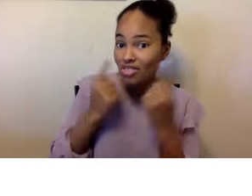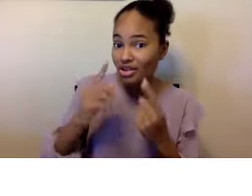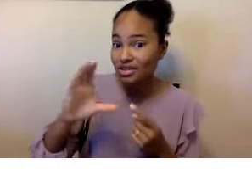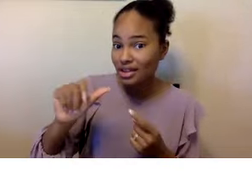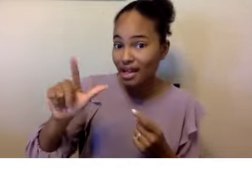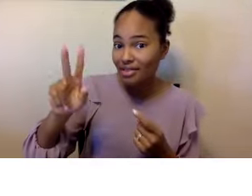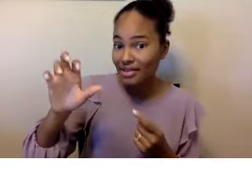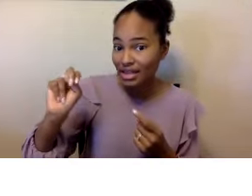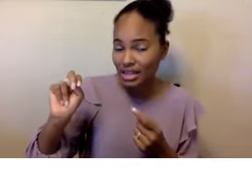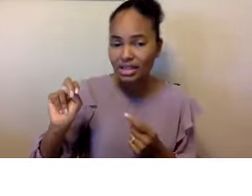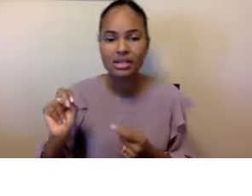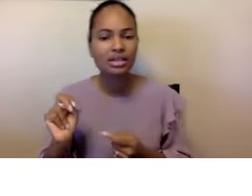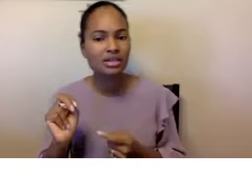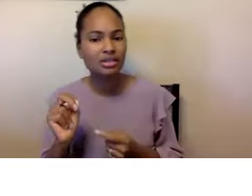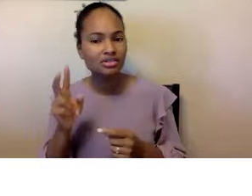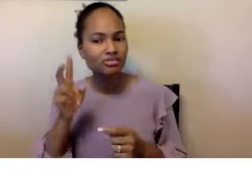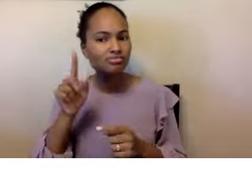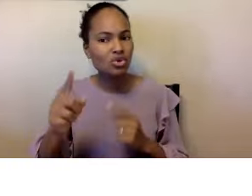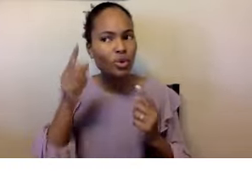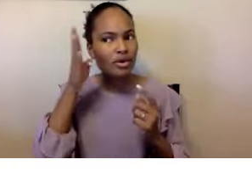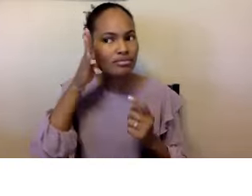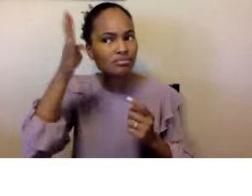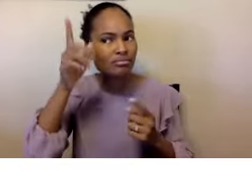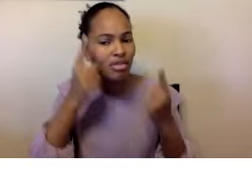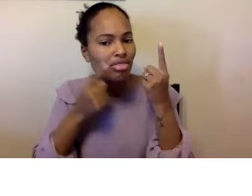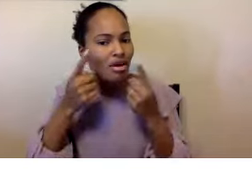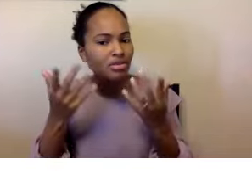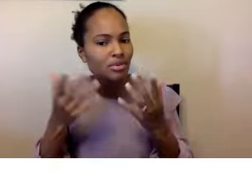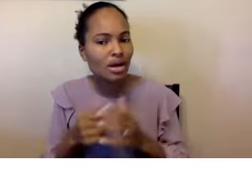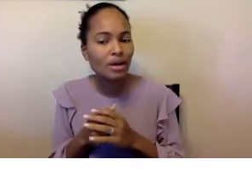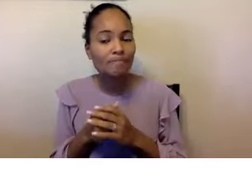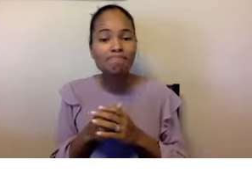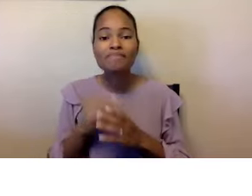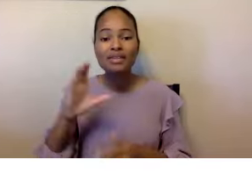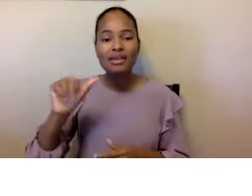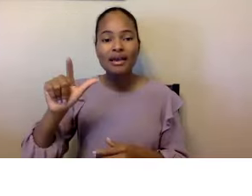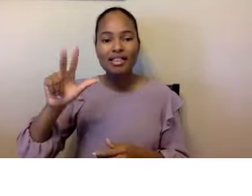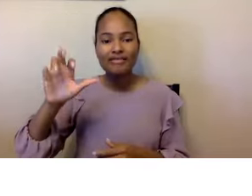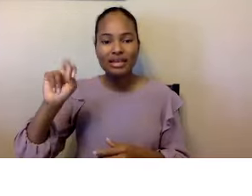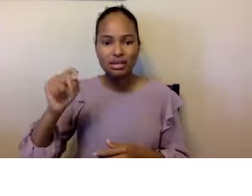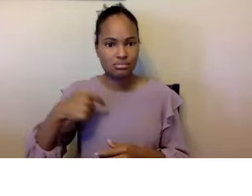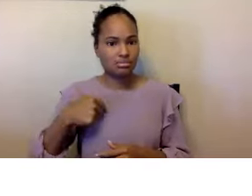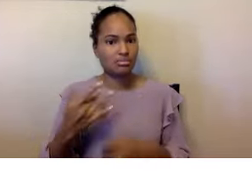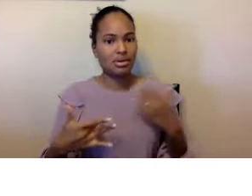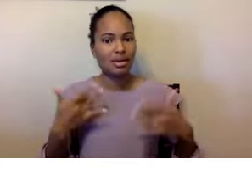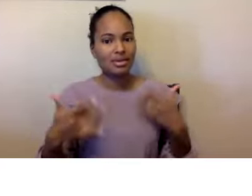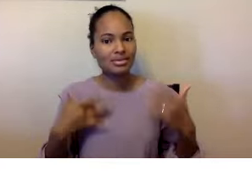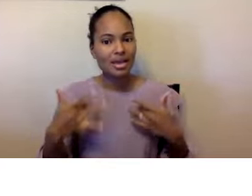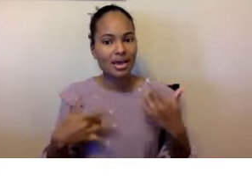Where do you see the movement going? I'm also excited. I'm seeing a lot